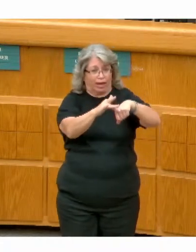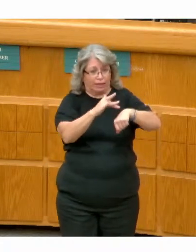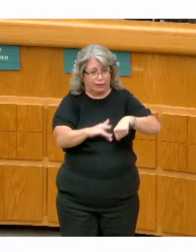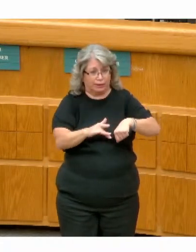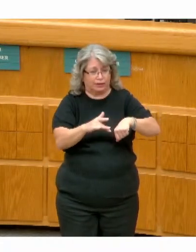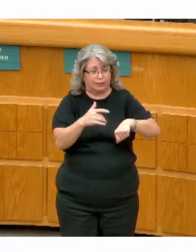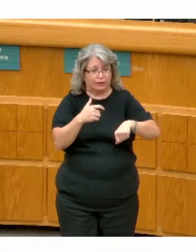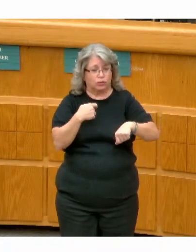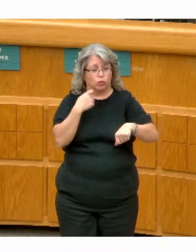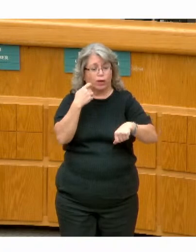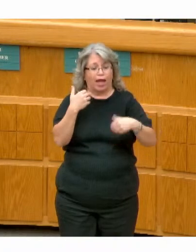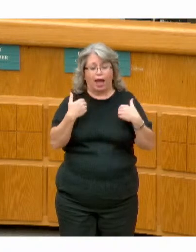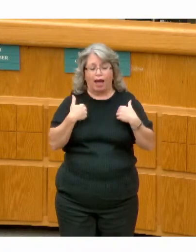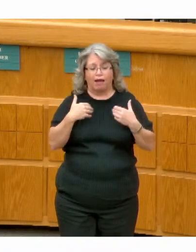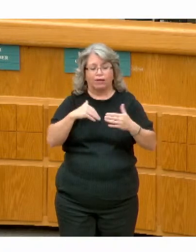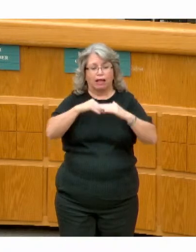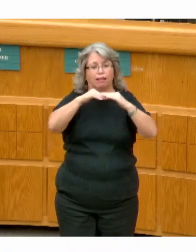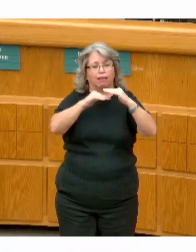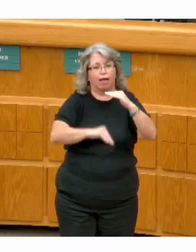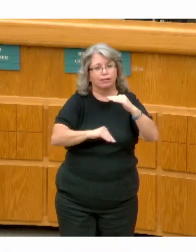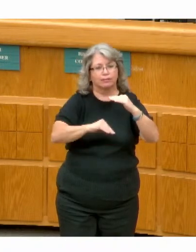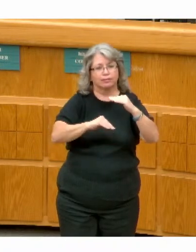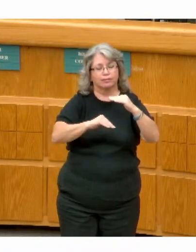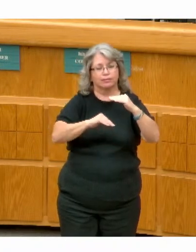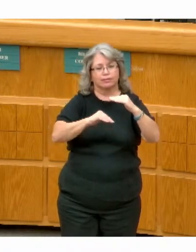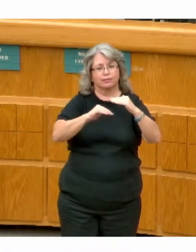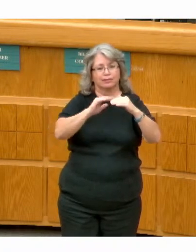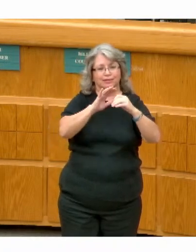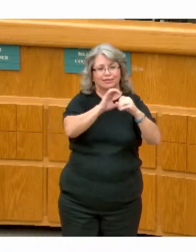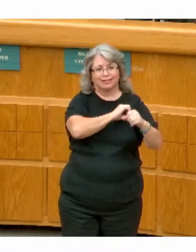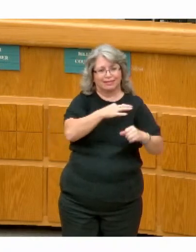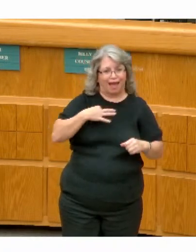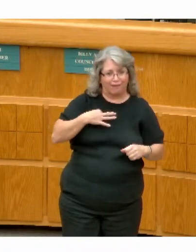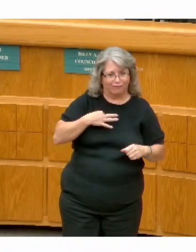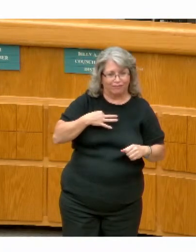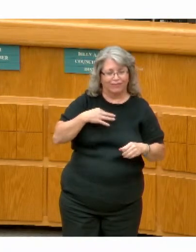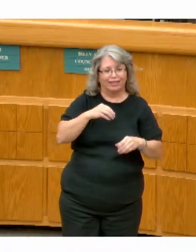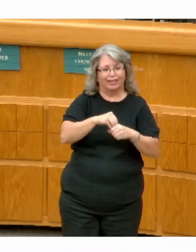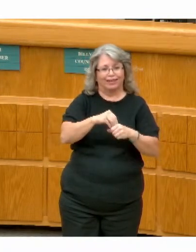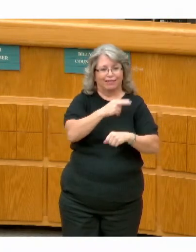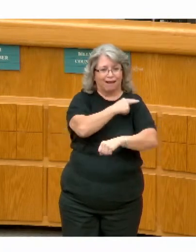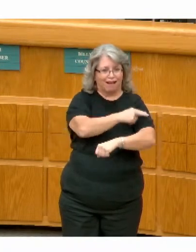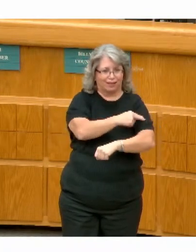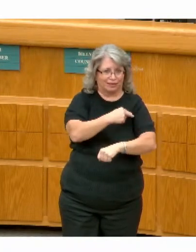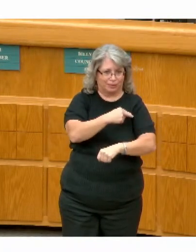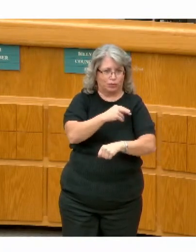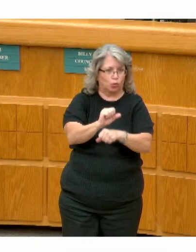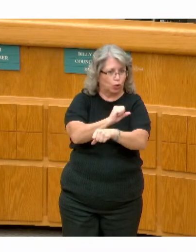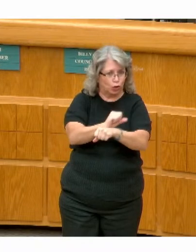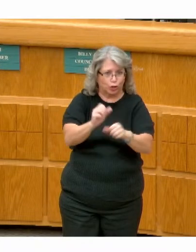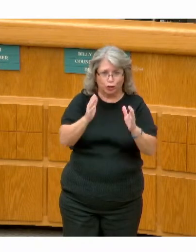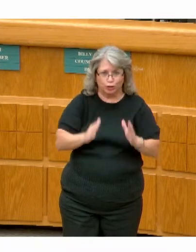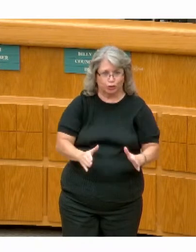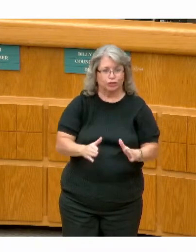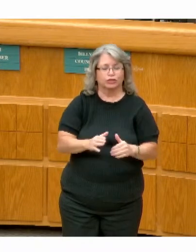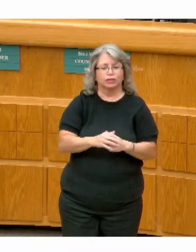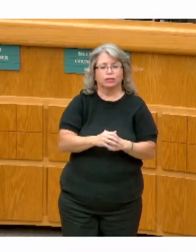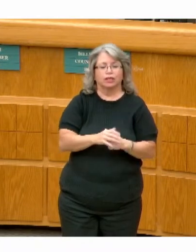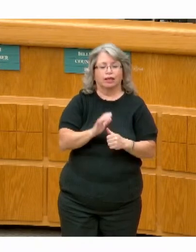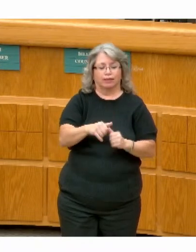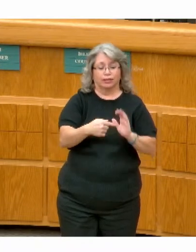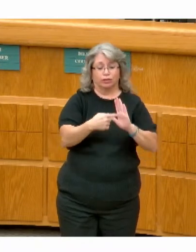hospitals than at other points in the pandemic. And so this leads to lower vacancy. So this graphic shows you how many beds that are